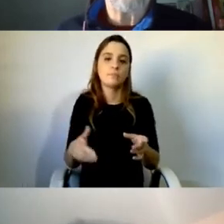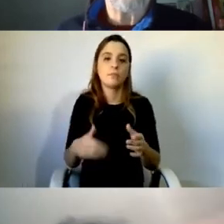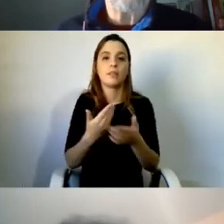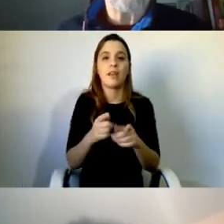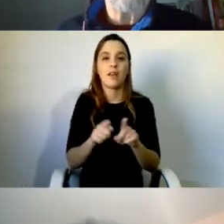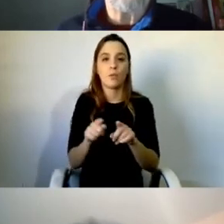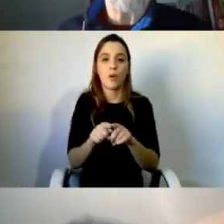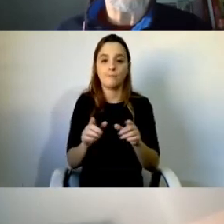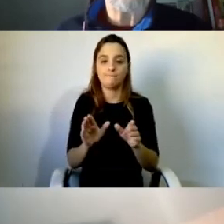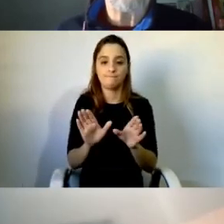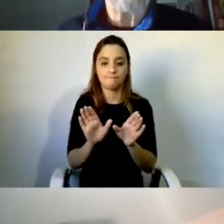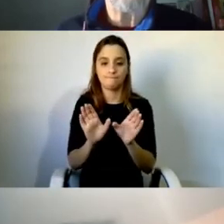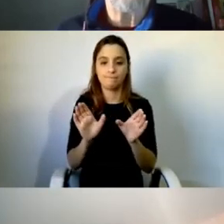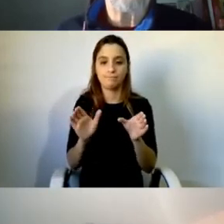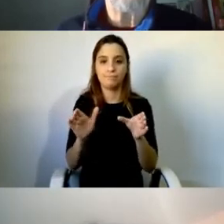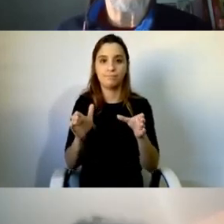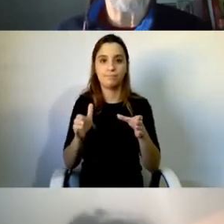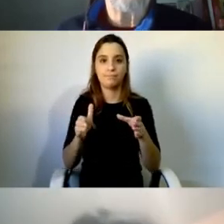And that's terrible.